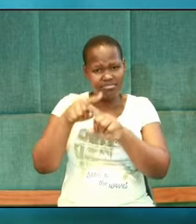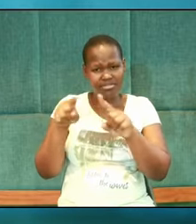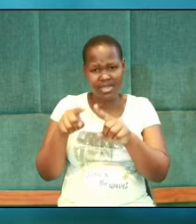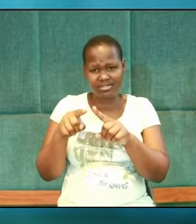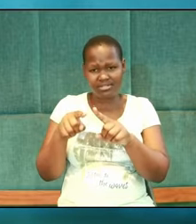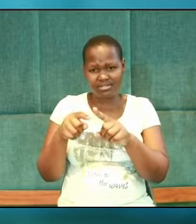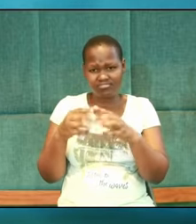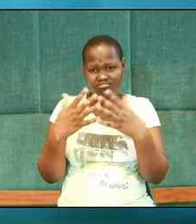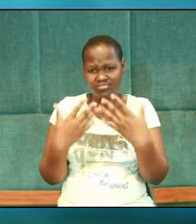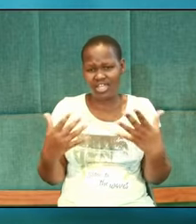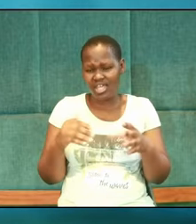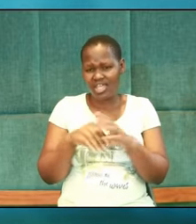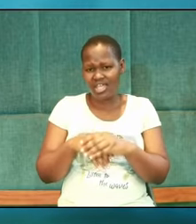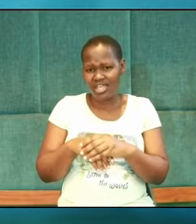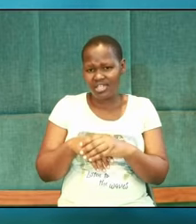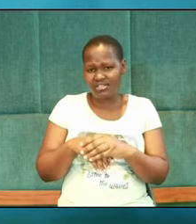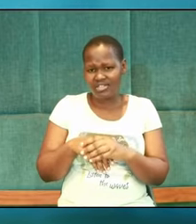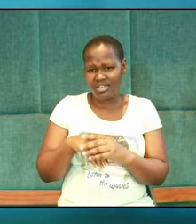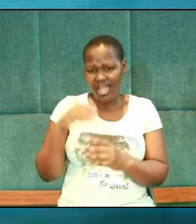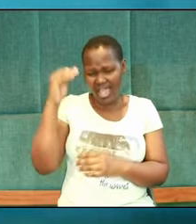is ignorant.